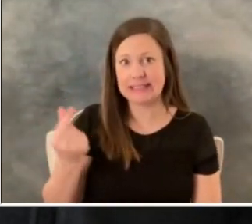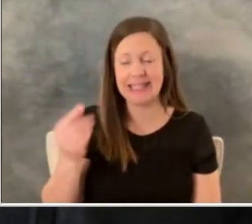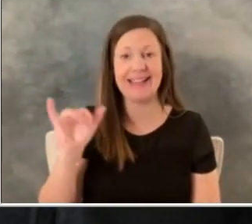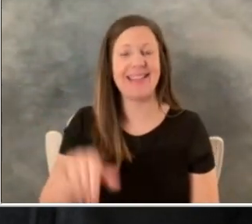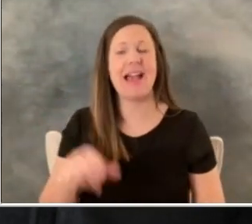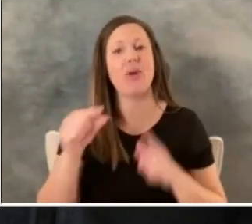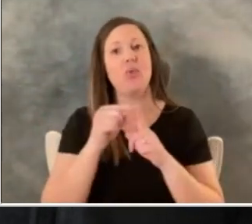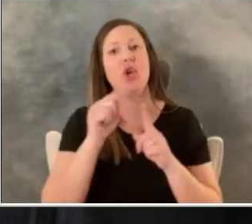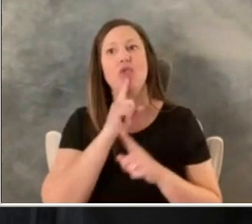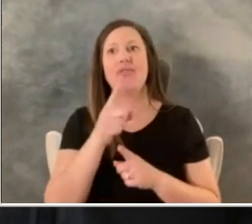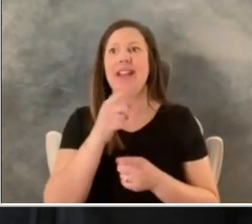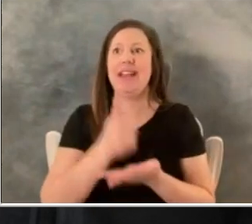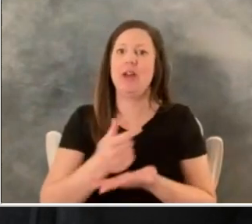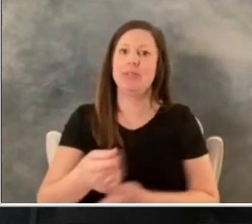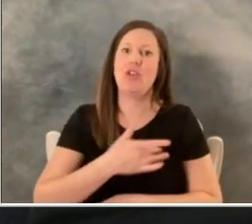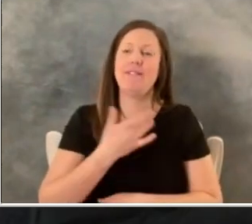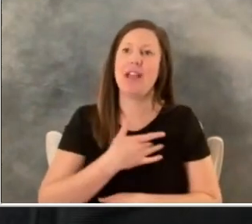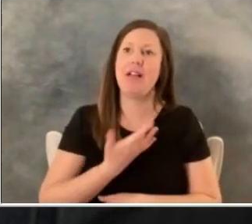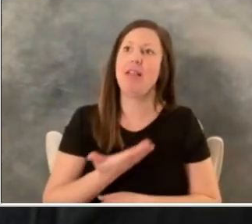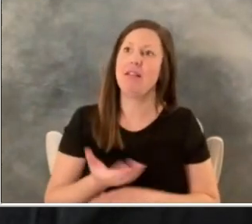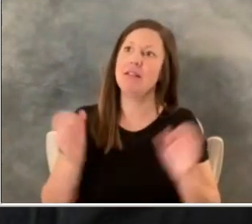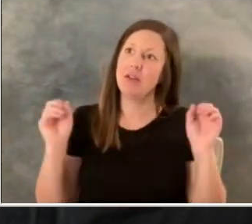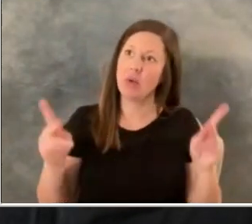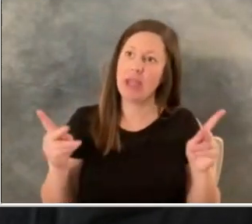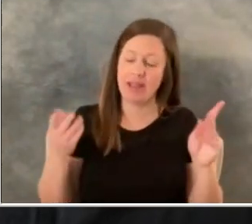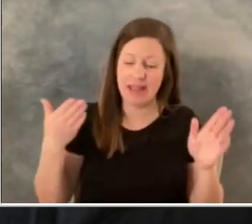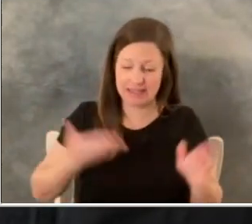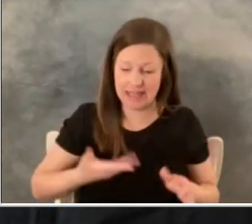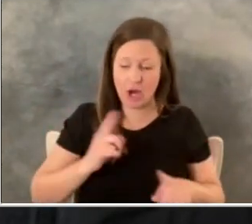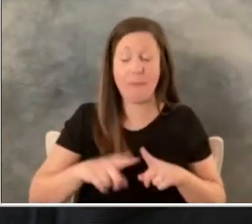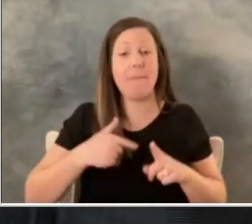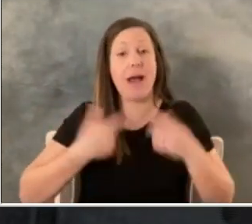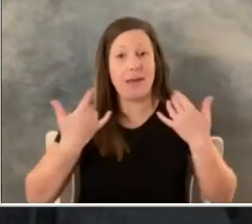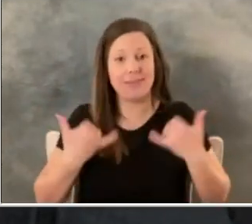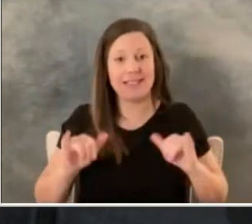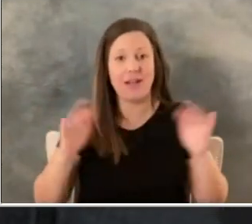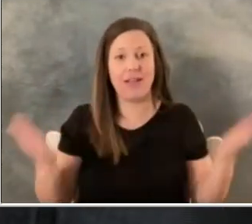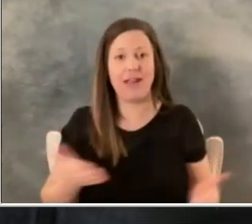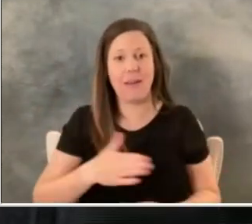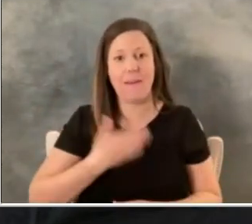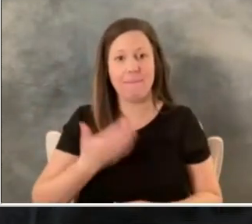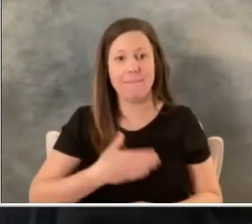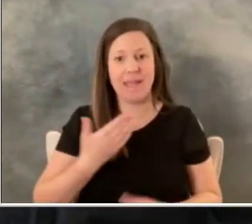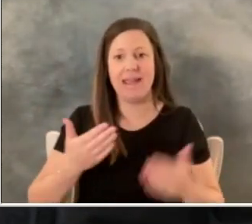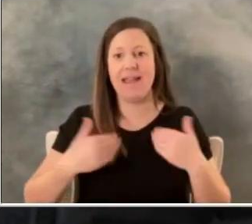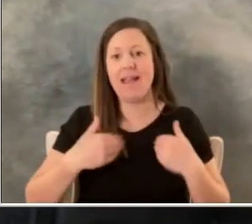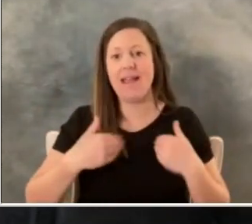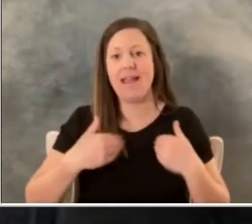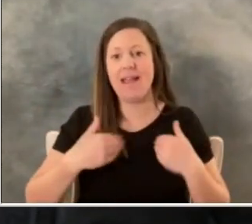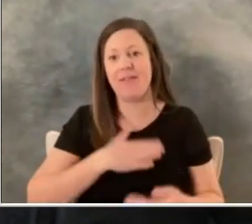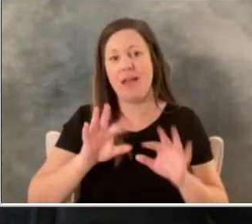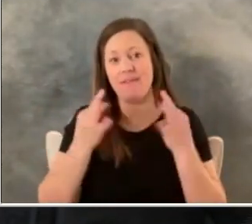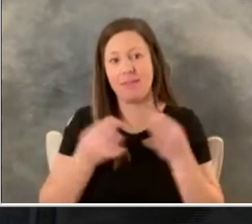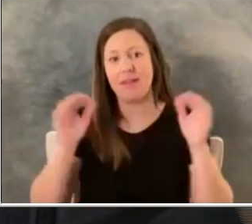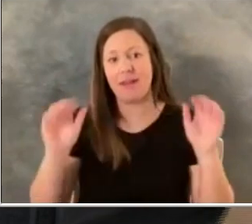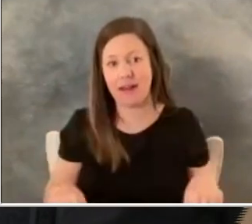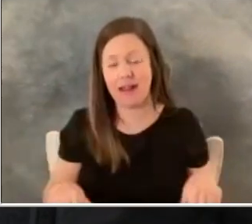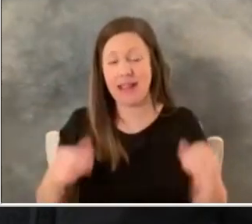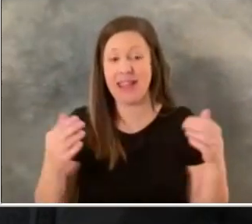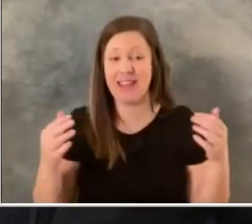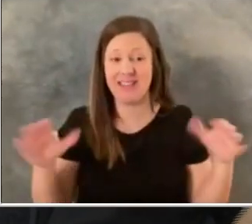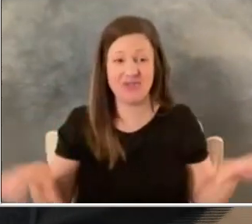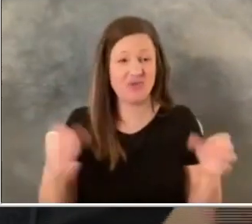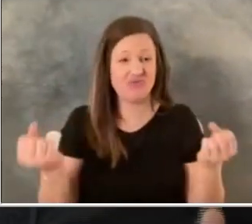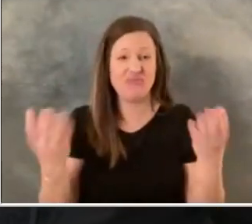gives you okay, it's there, but I'm still here. I'm happy, I have my family, and I can do many things. I have a new